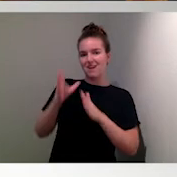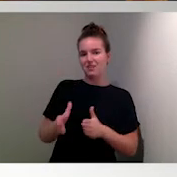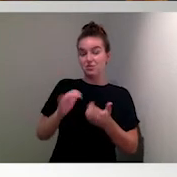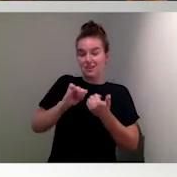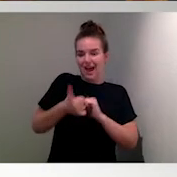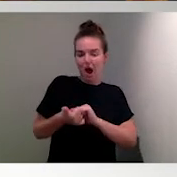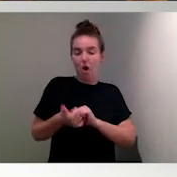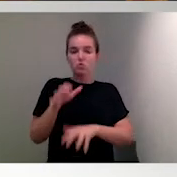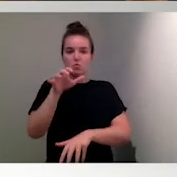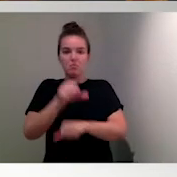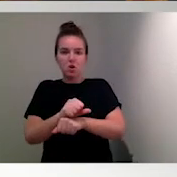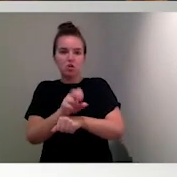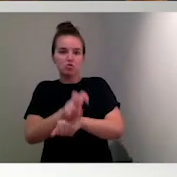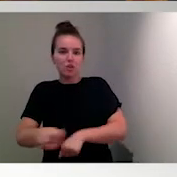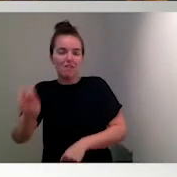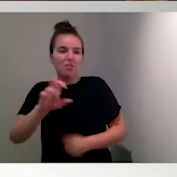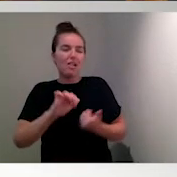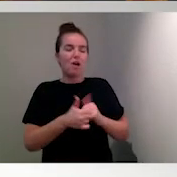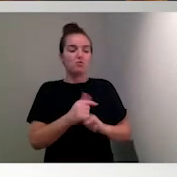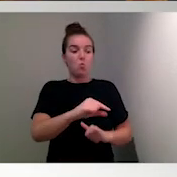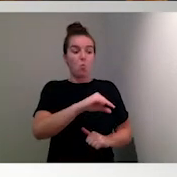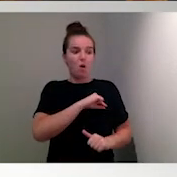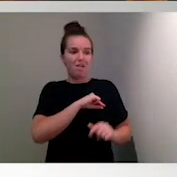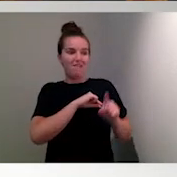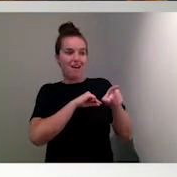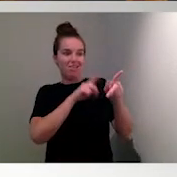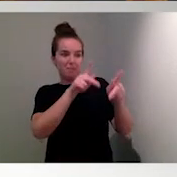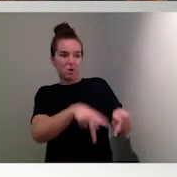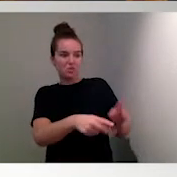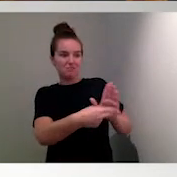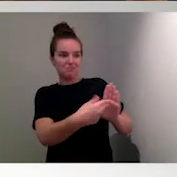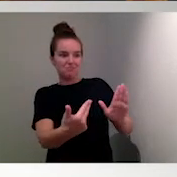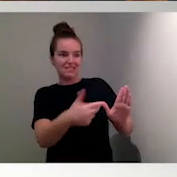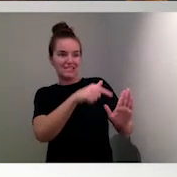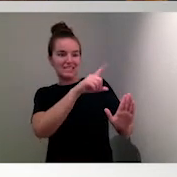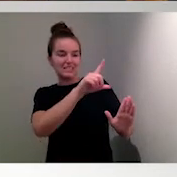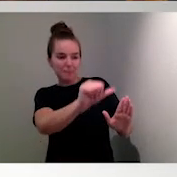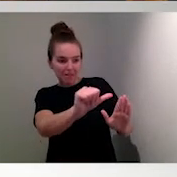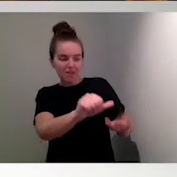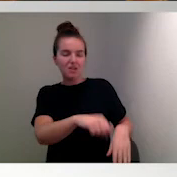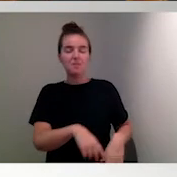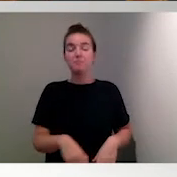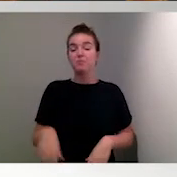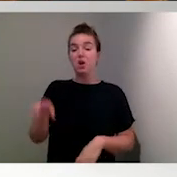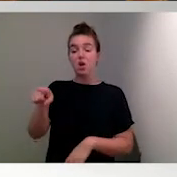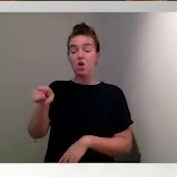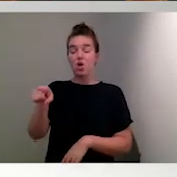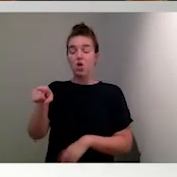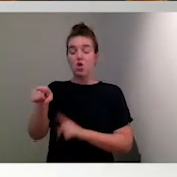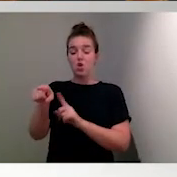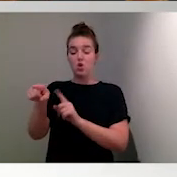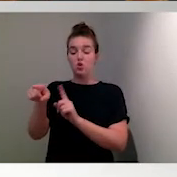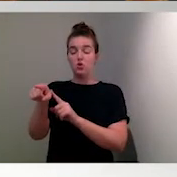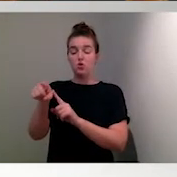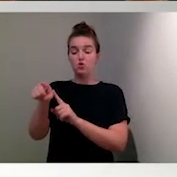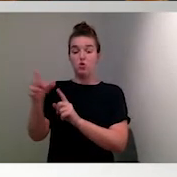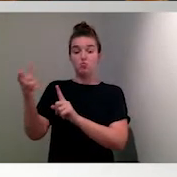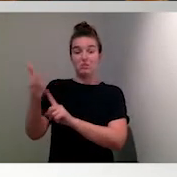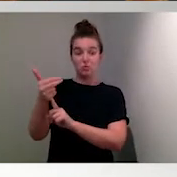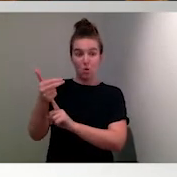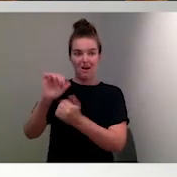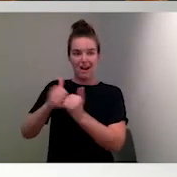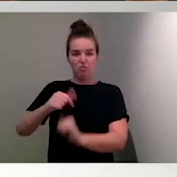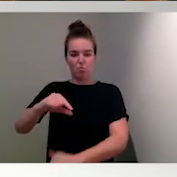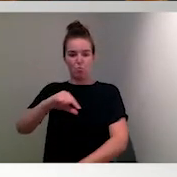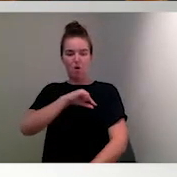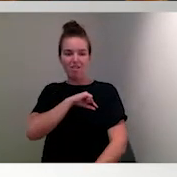a person with a disability, how to qualify the resort to make sure that the traveler's needs are met. And I am working